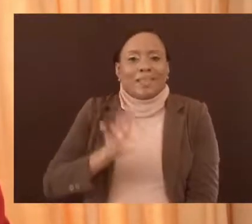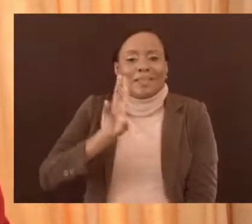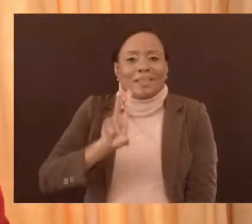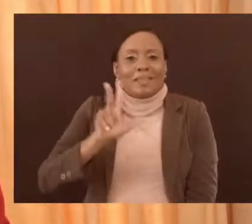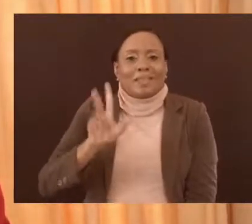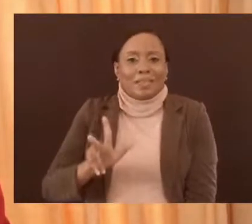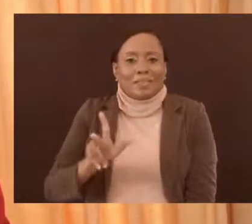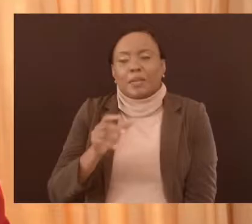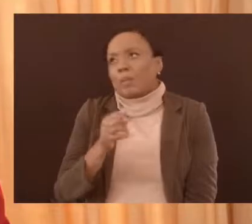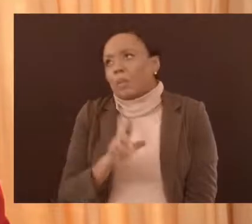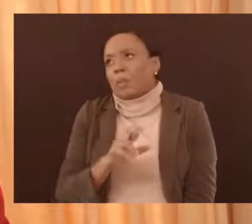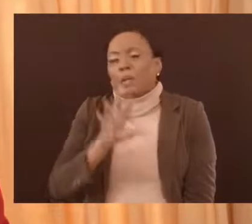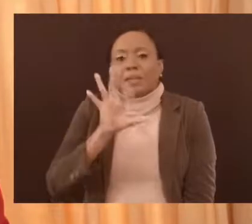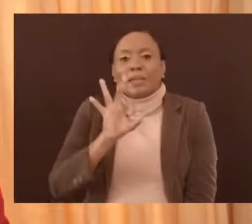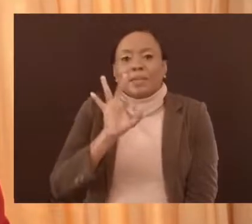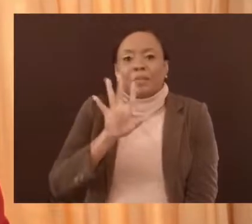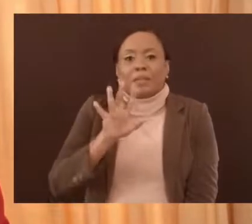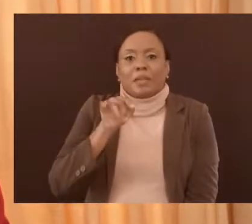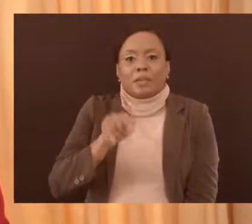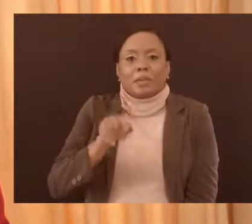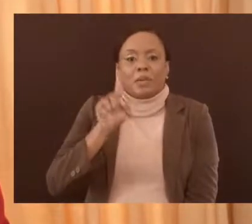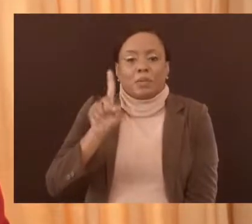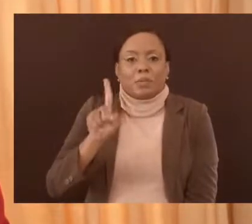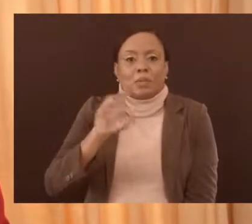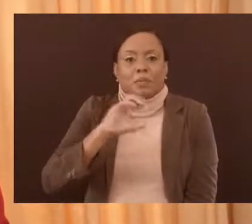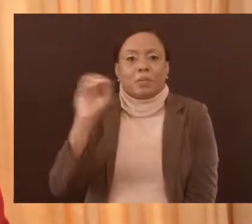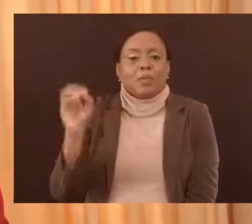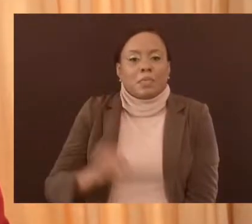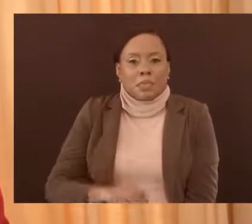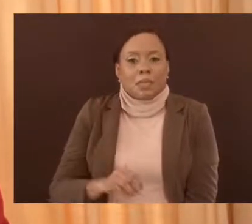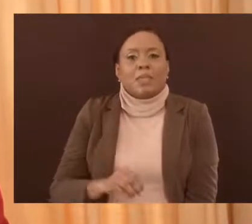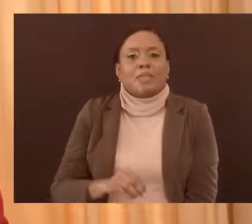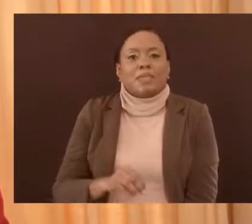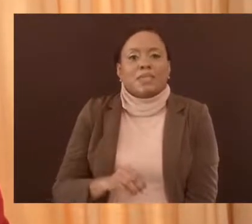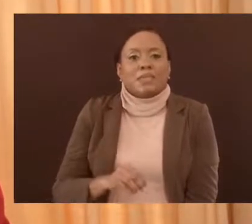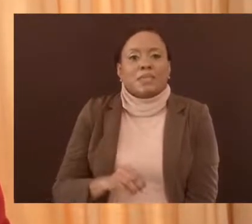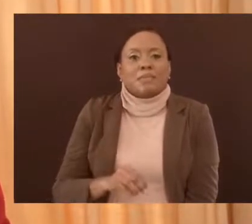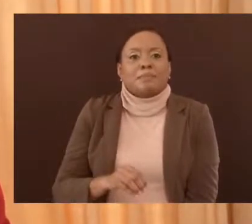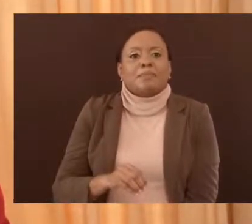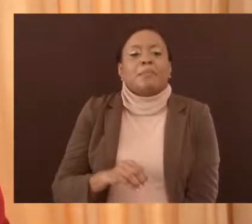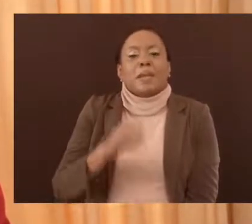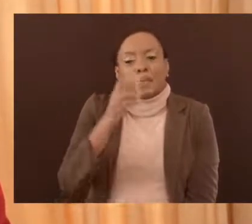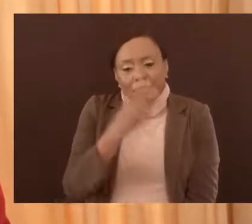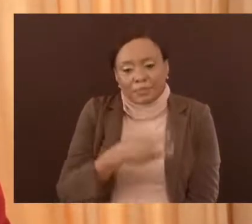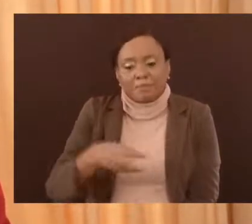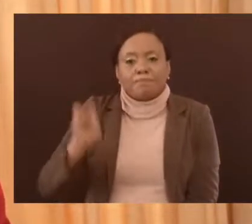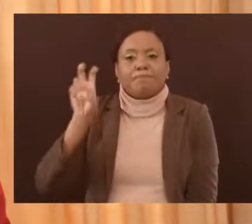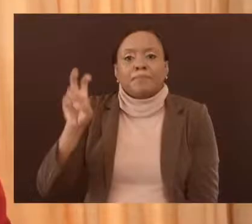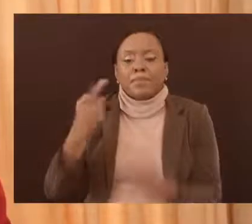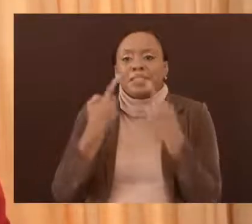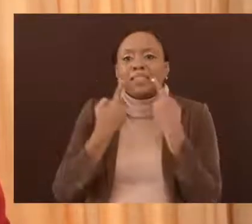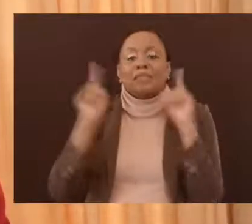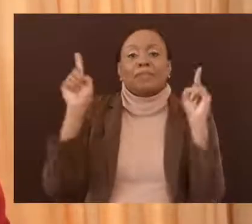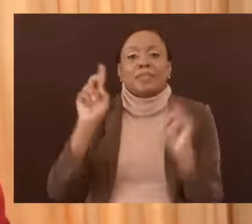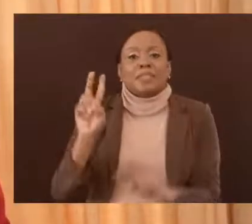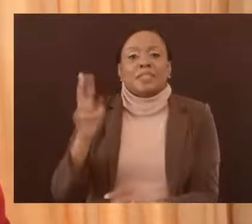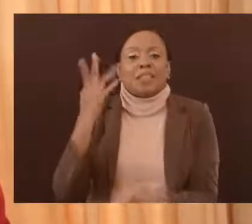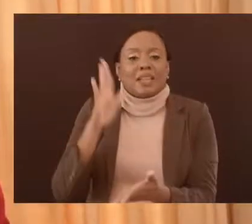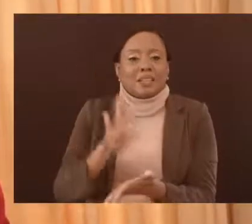3,173, or 95.1% of the candidates have been allocated to public secondary schools, as compared